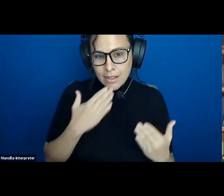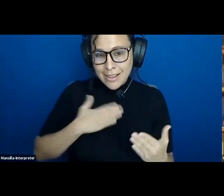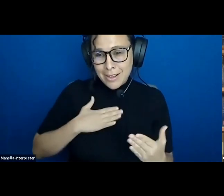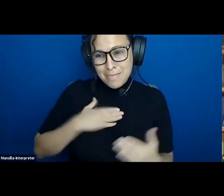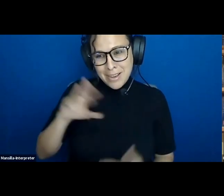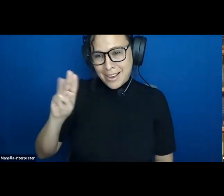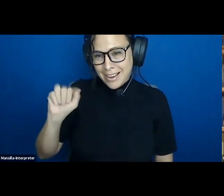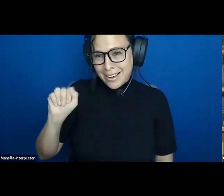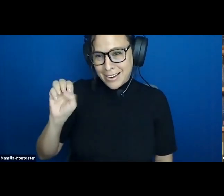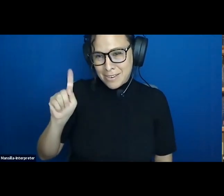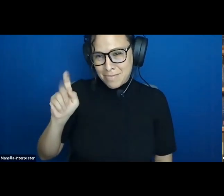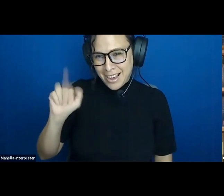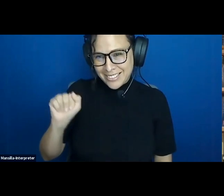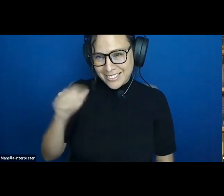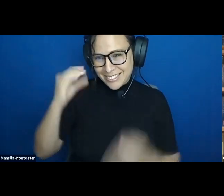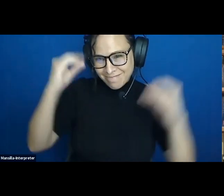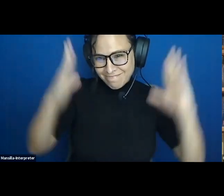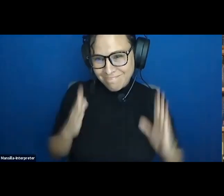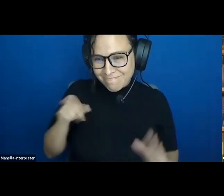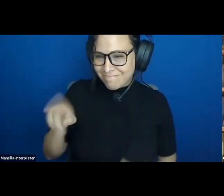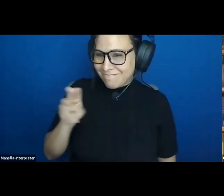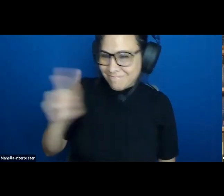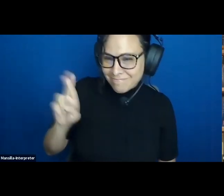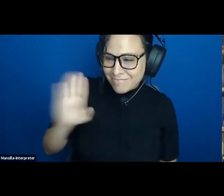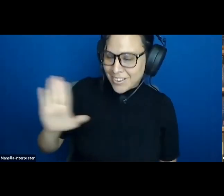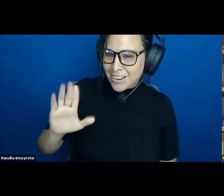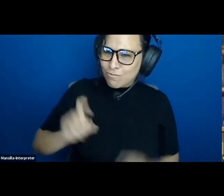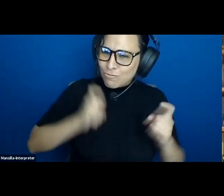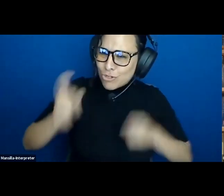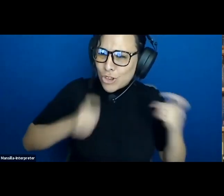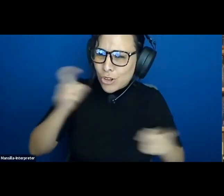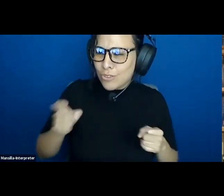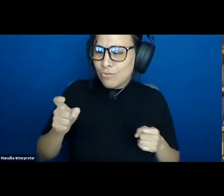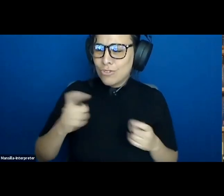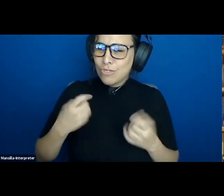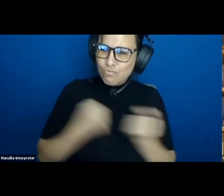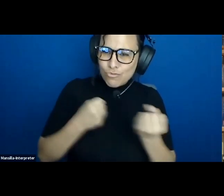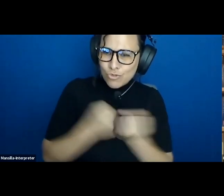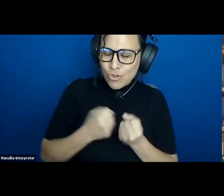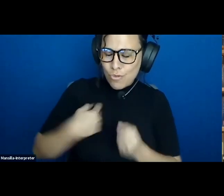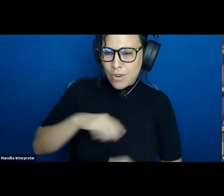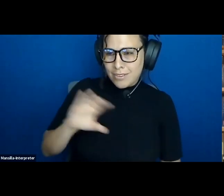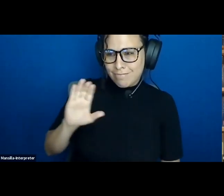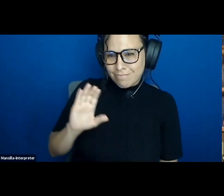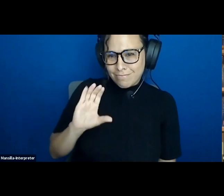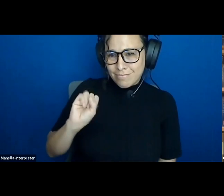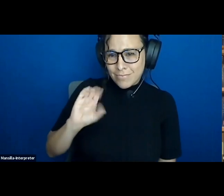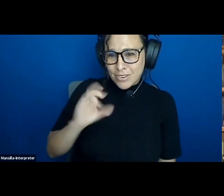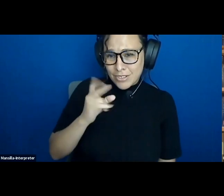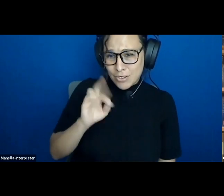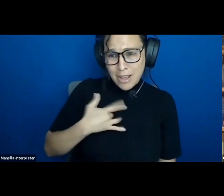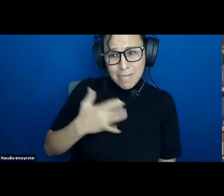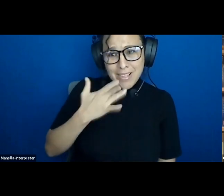maestra, Margaret Randall, for her generosity and commitment to new scholars. I am very lucky to count myself among